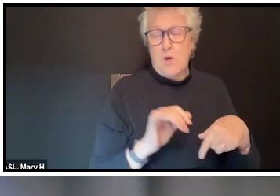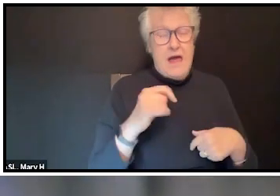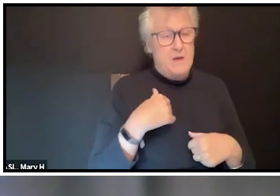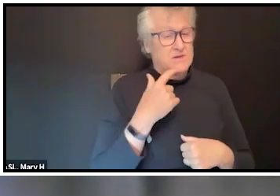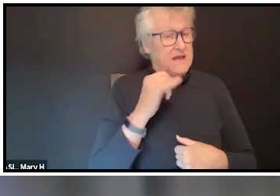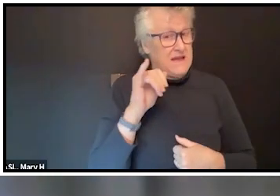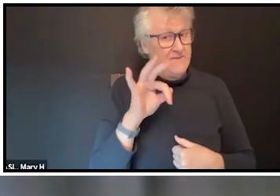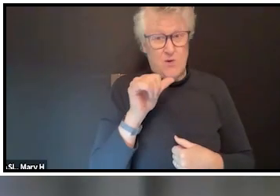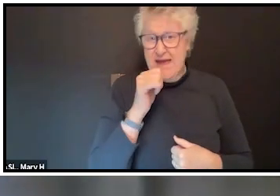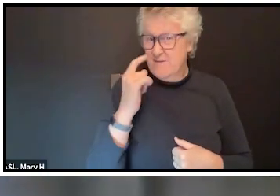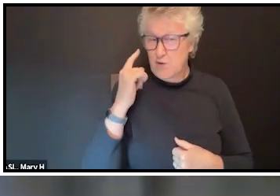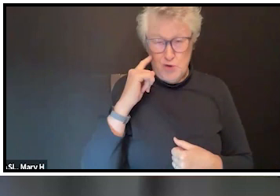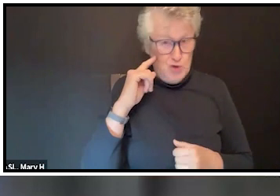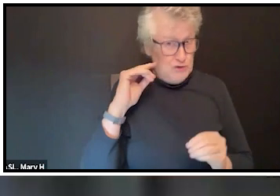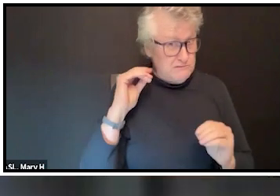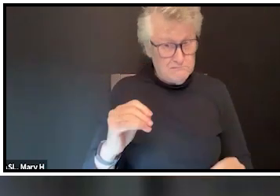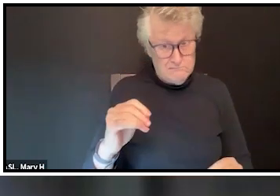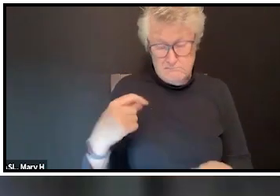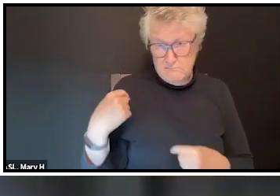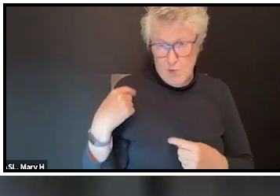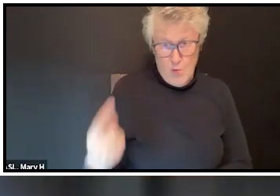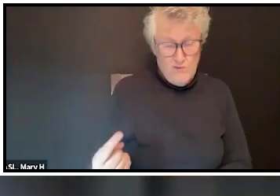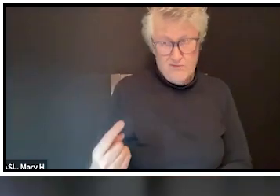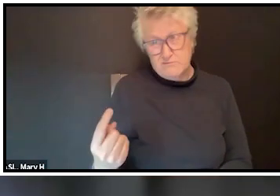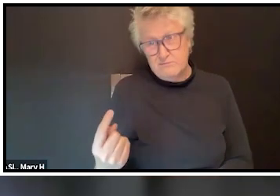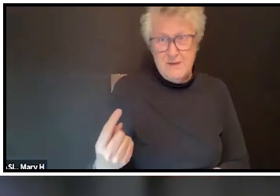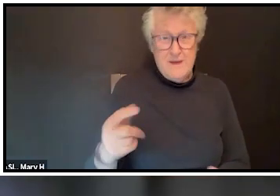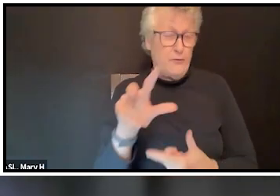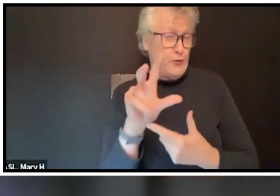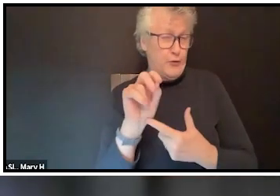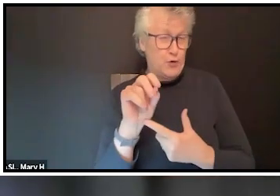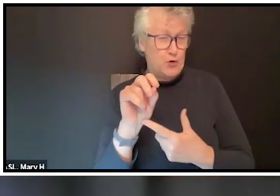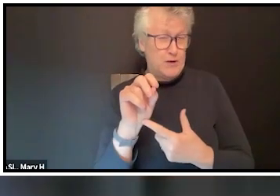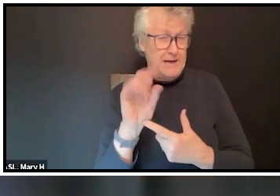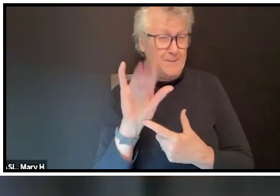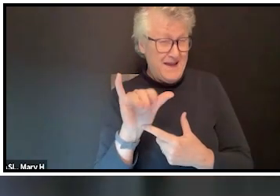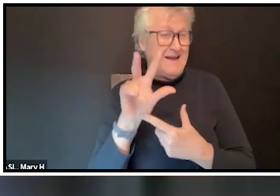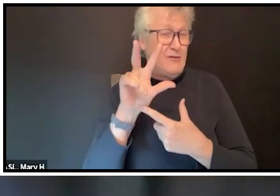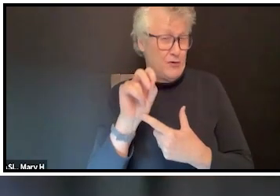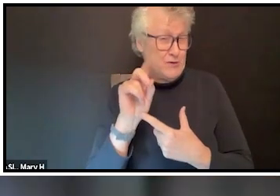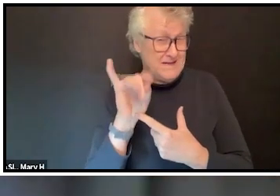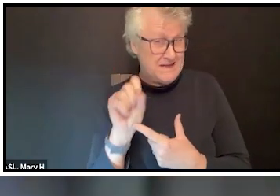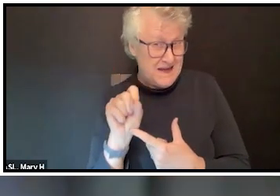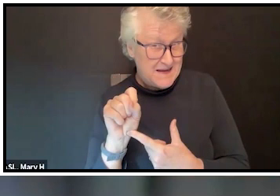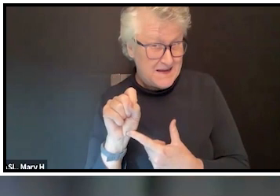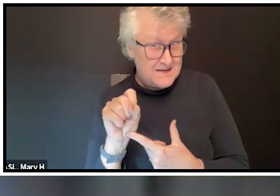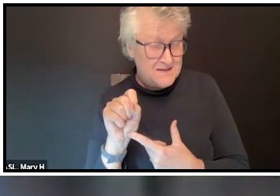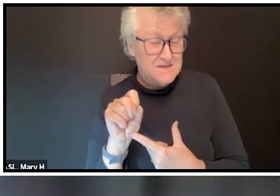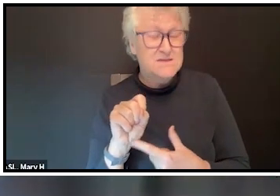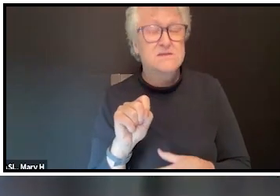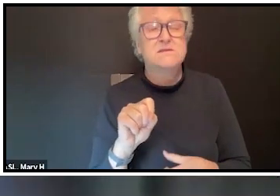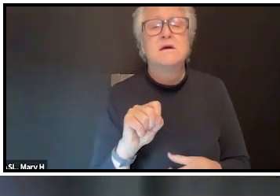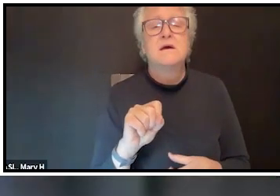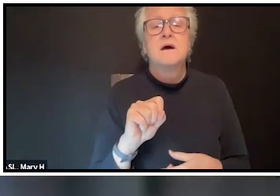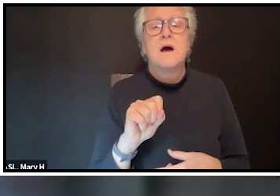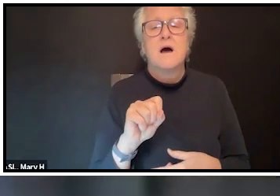days, then you can outreach to, and I want to say it's the tech, we do have an